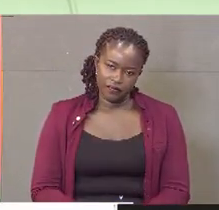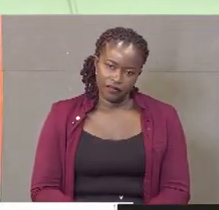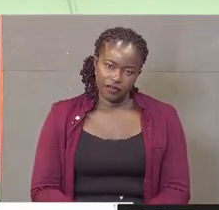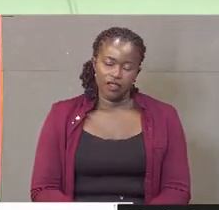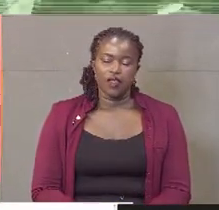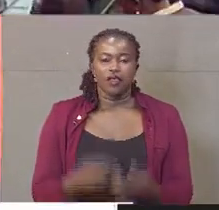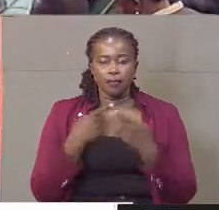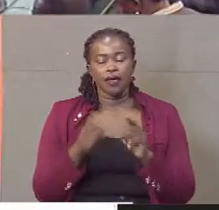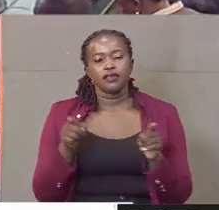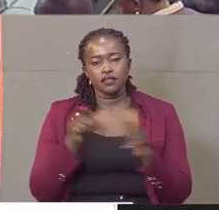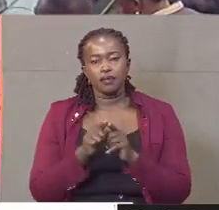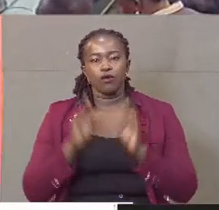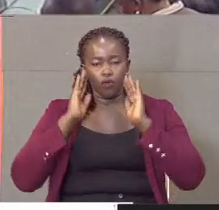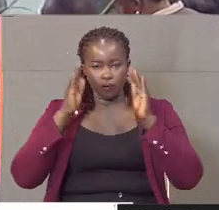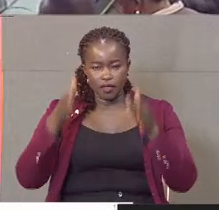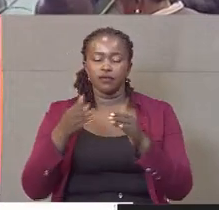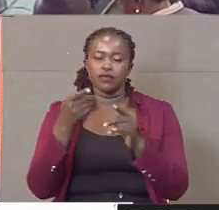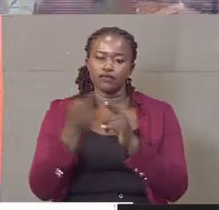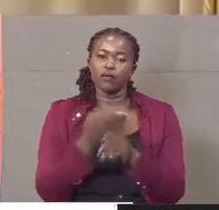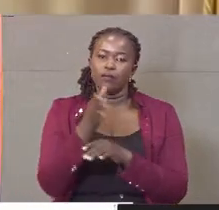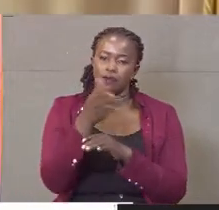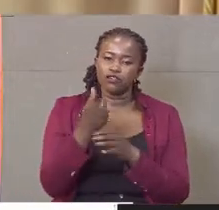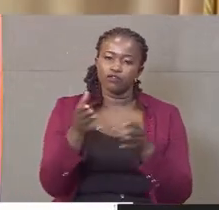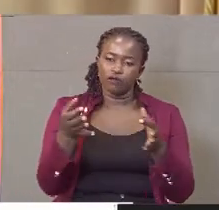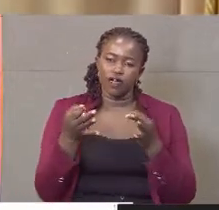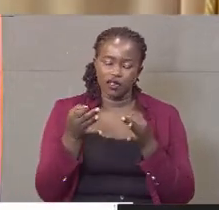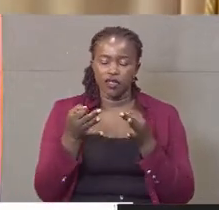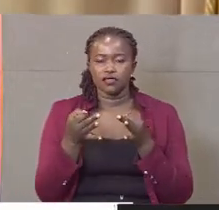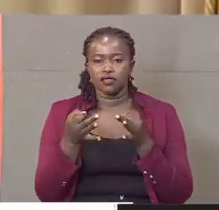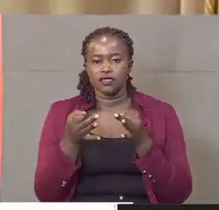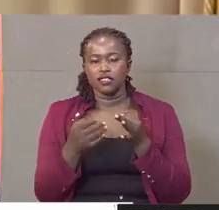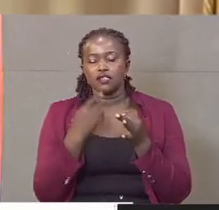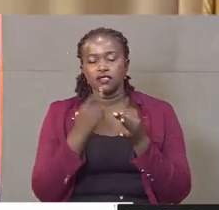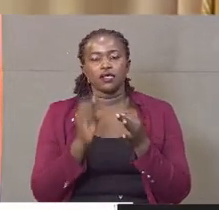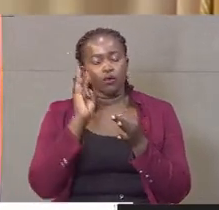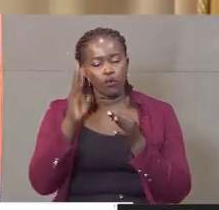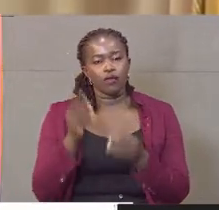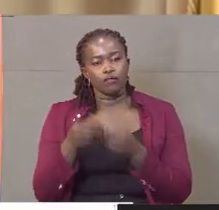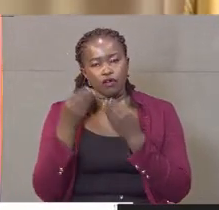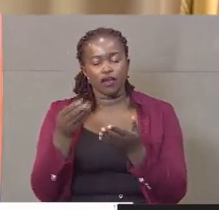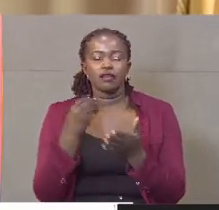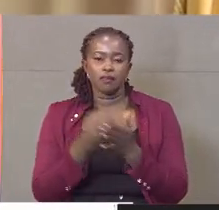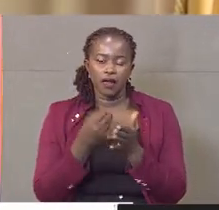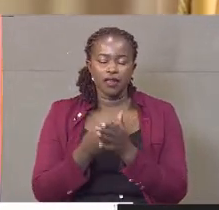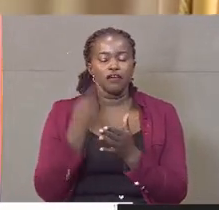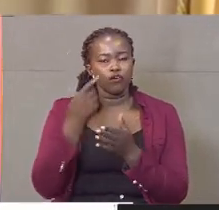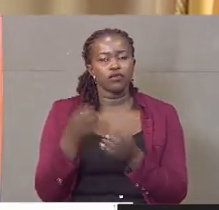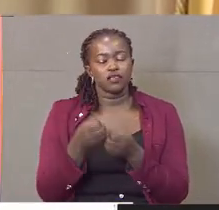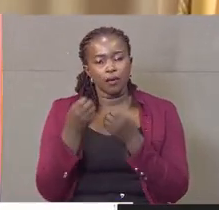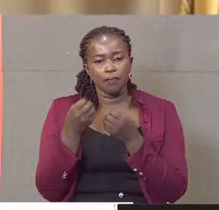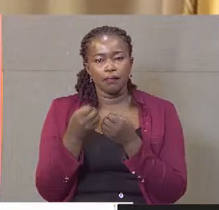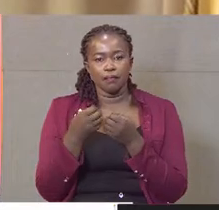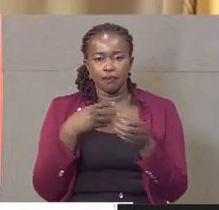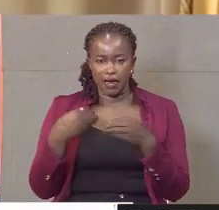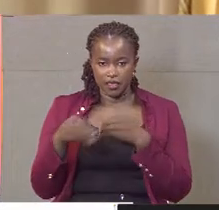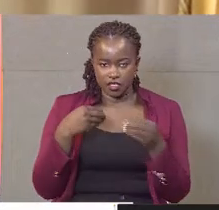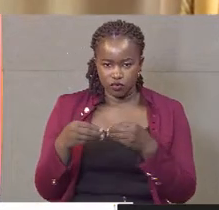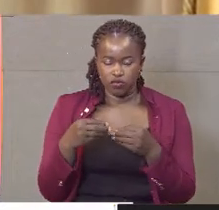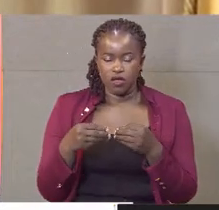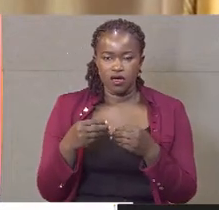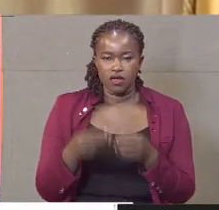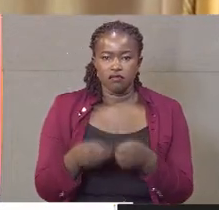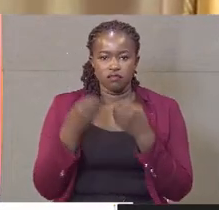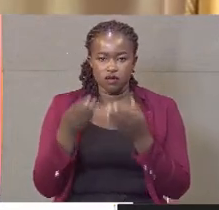was also a commitment from the Minister of Finance that they were going to provide money for the supplies of the drugs